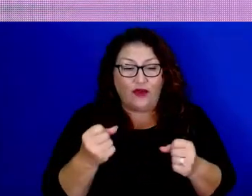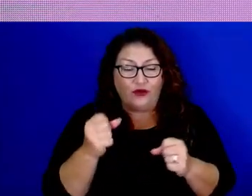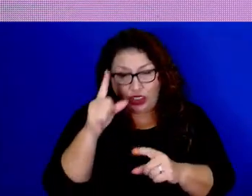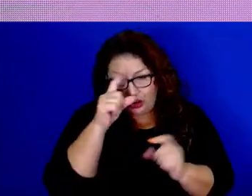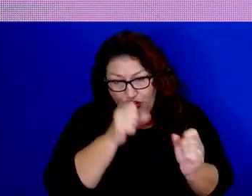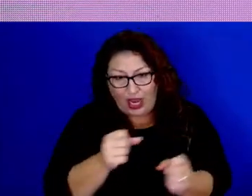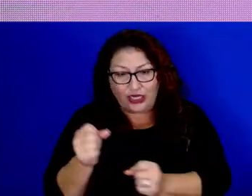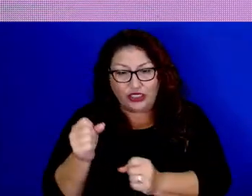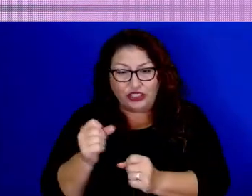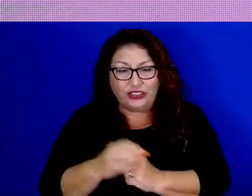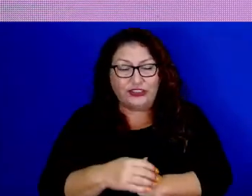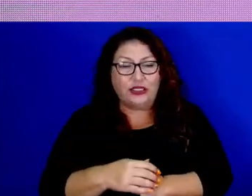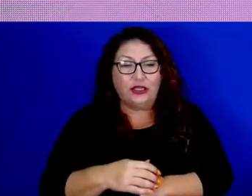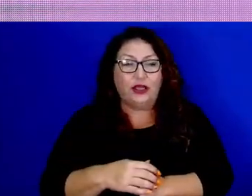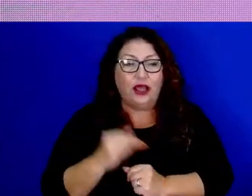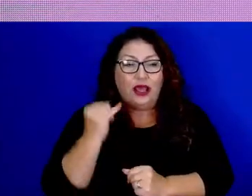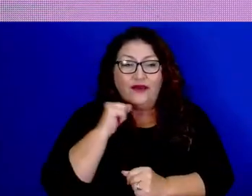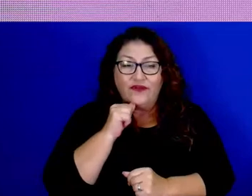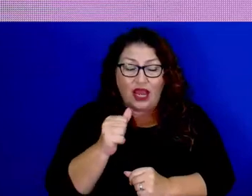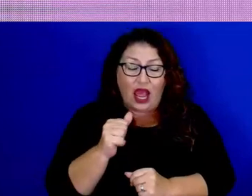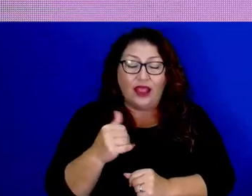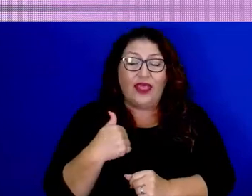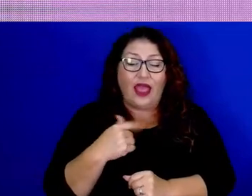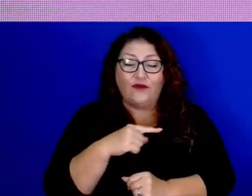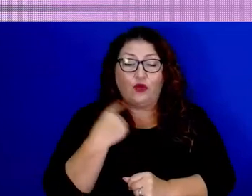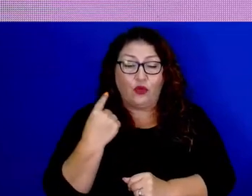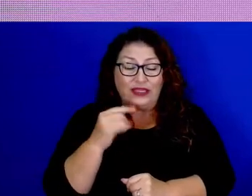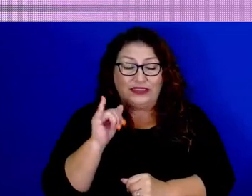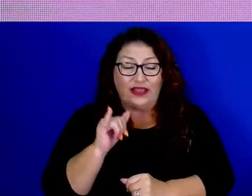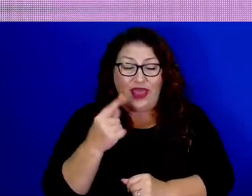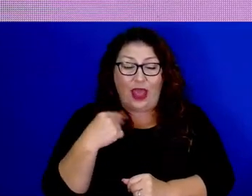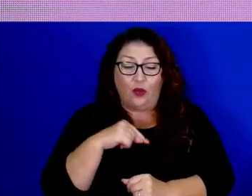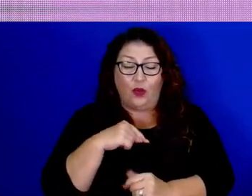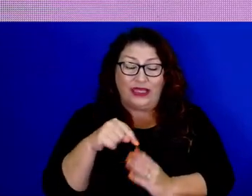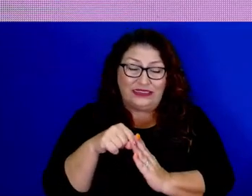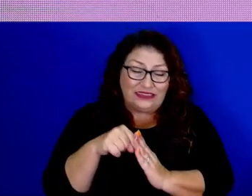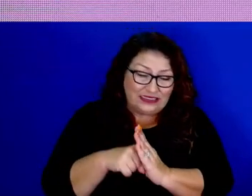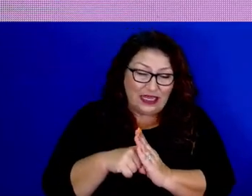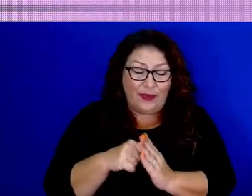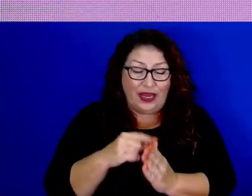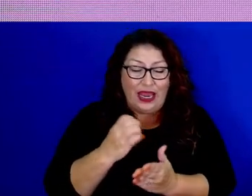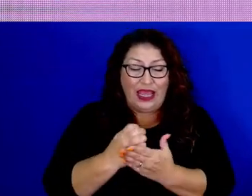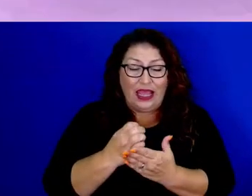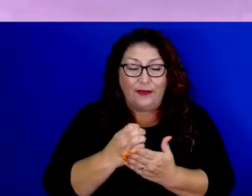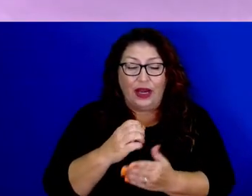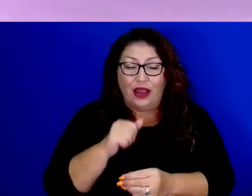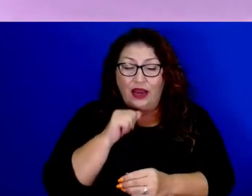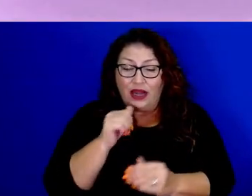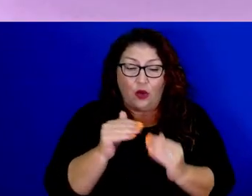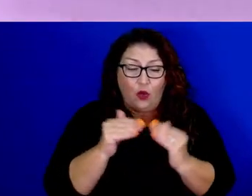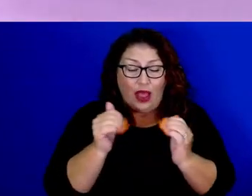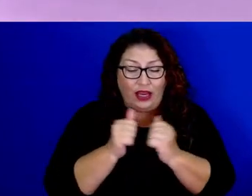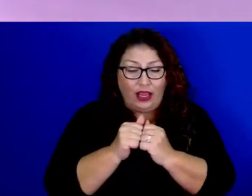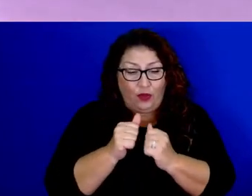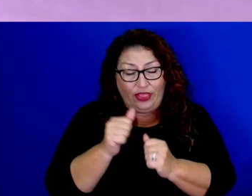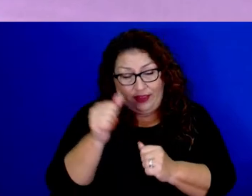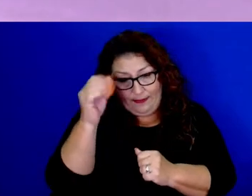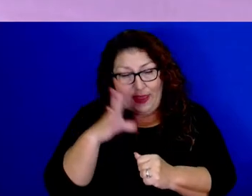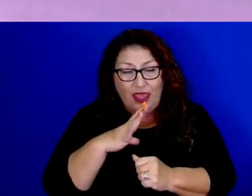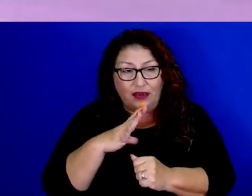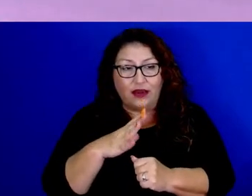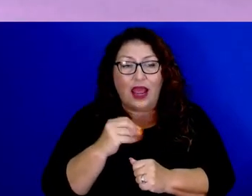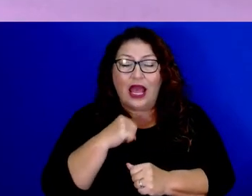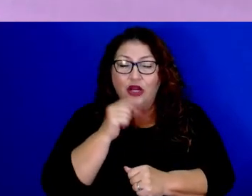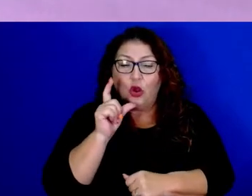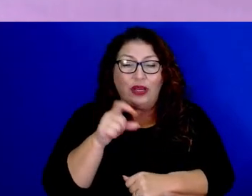Otherwise, there is a risk that we deepen women's economic inequality with men. I don't need to tell you that less